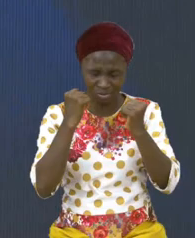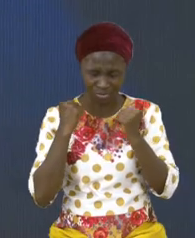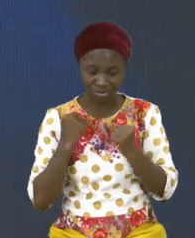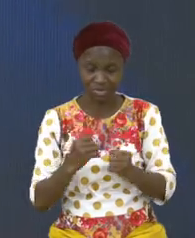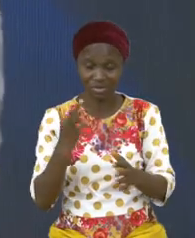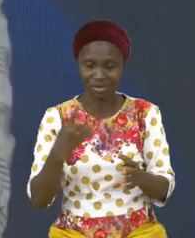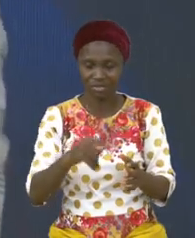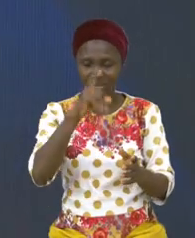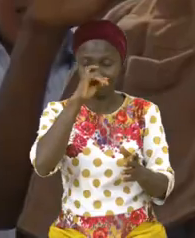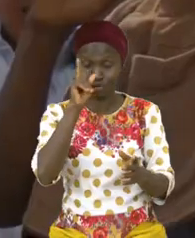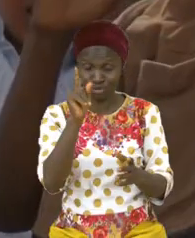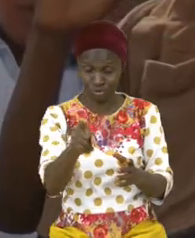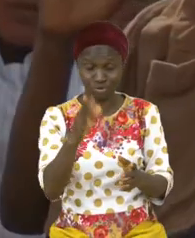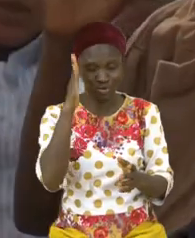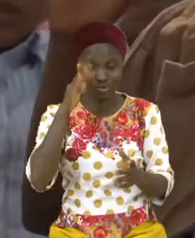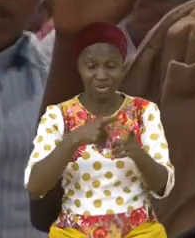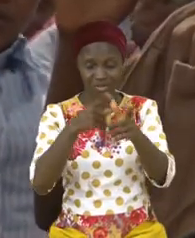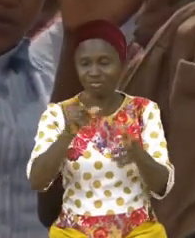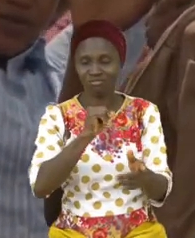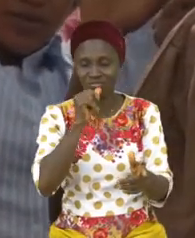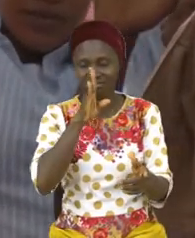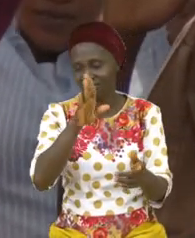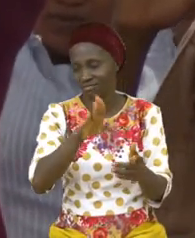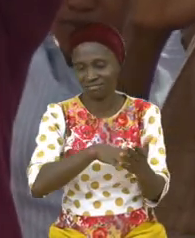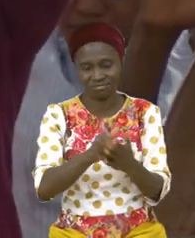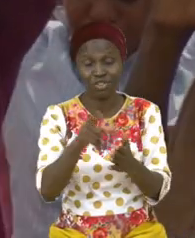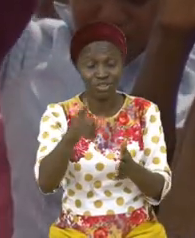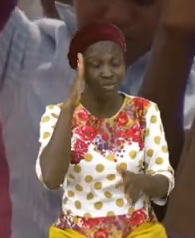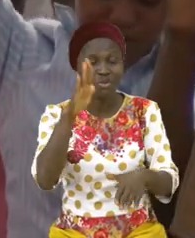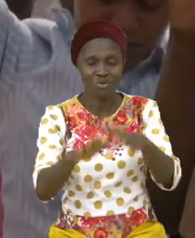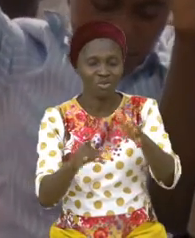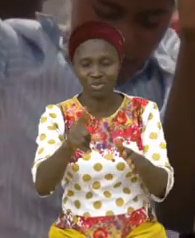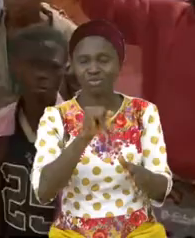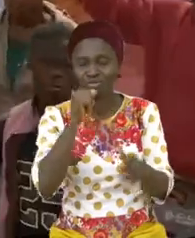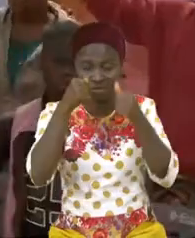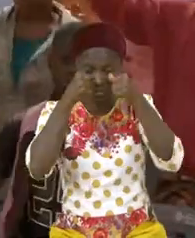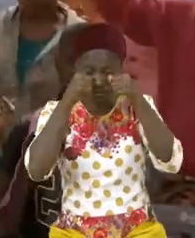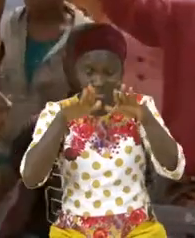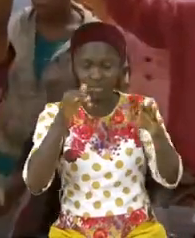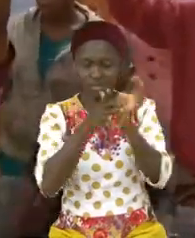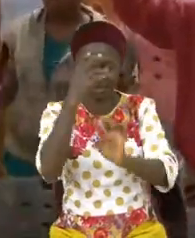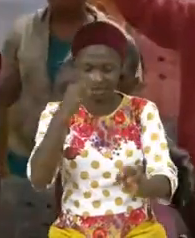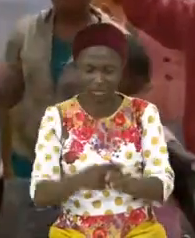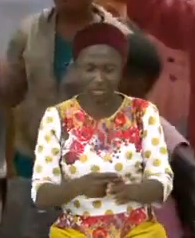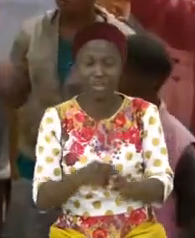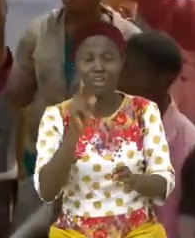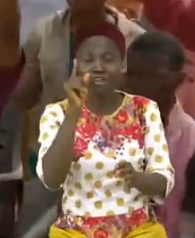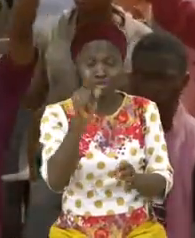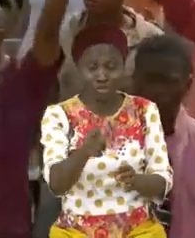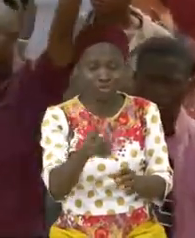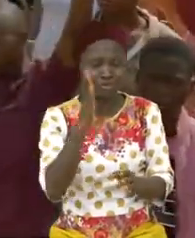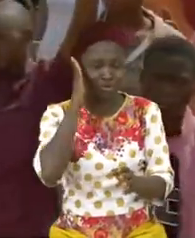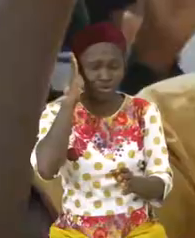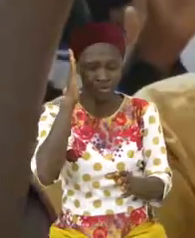on, you will not be weary. You will walk, you will not faint. You will not